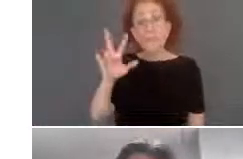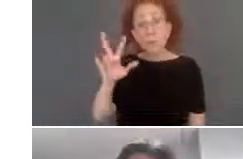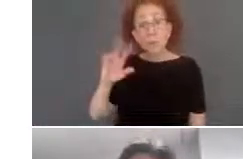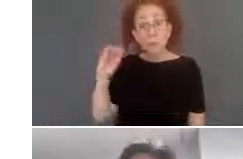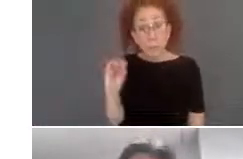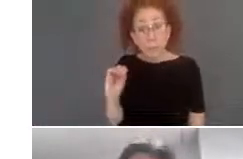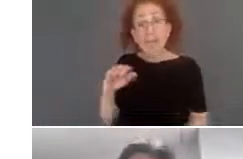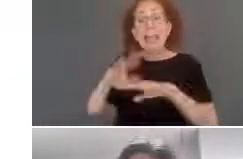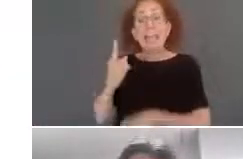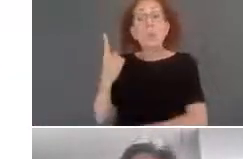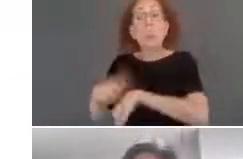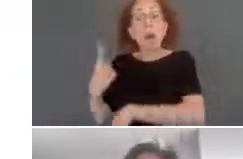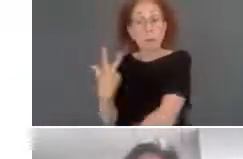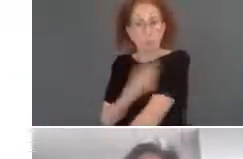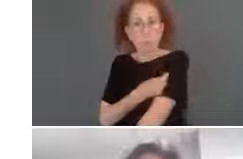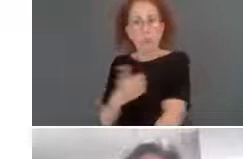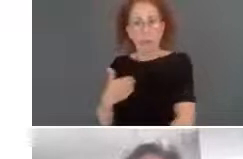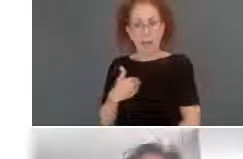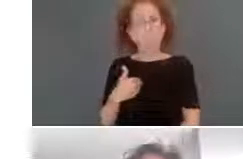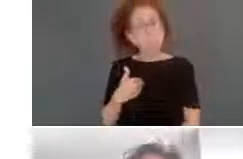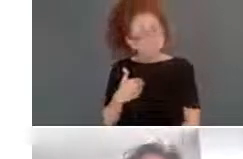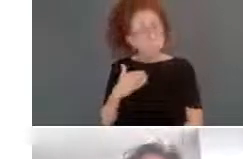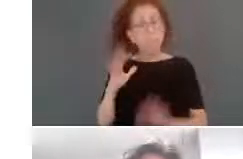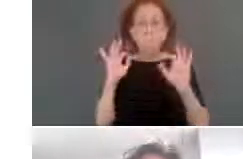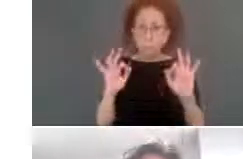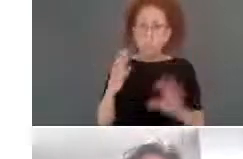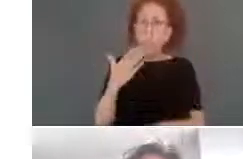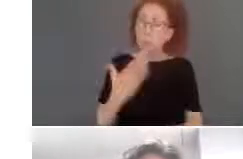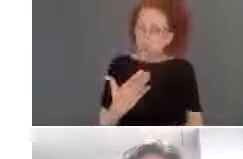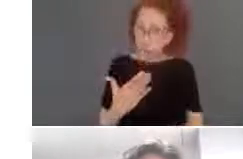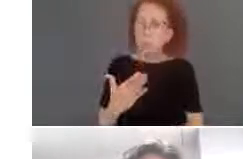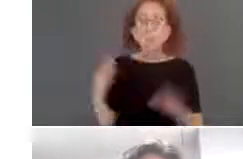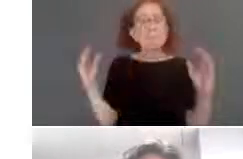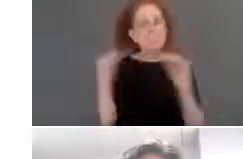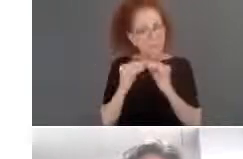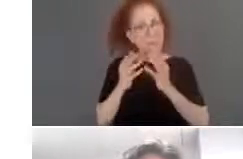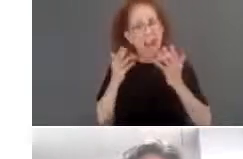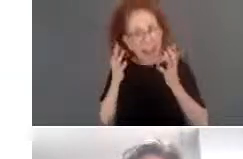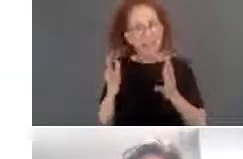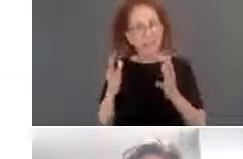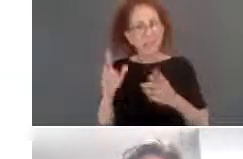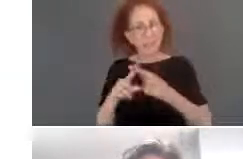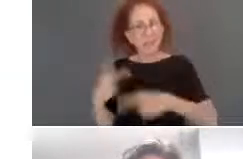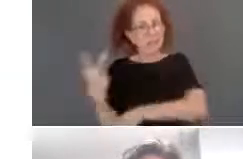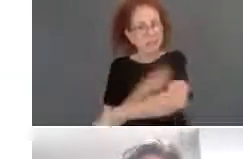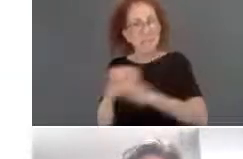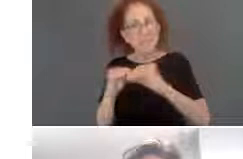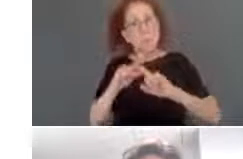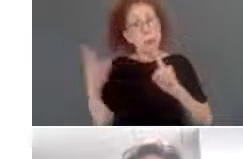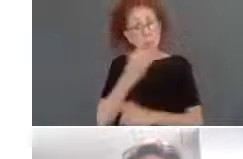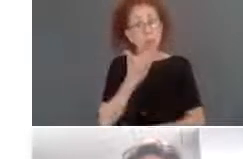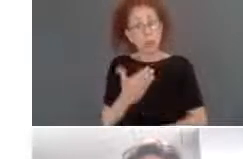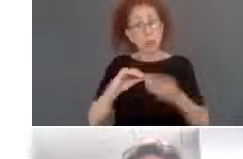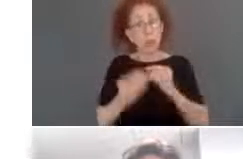had at least one dose. So that's good. We have a ways to go, but that's really good. You can see